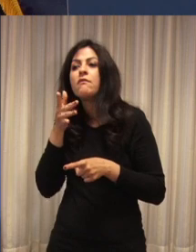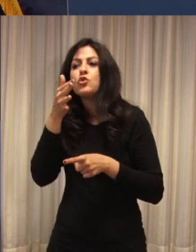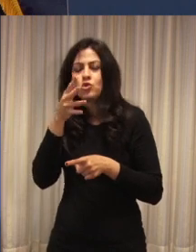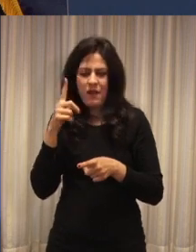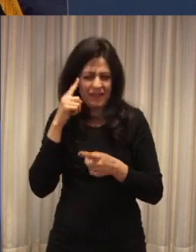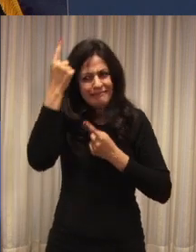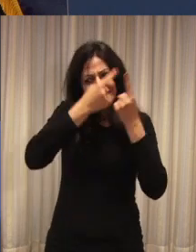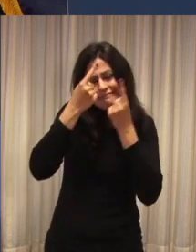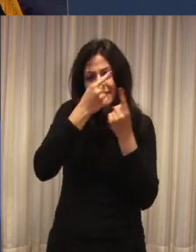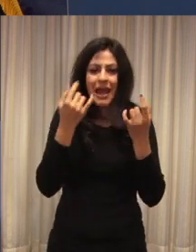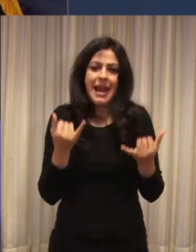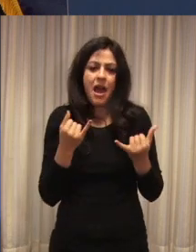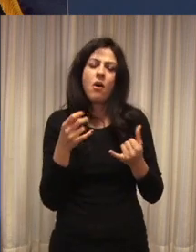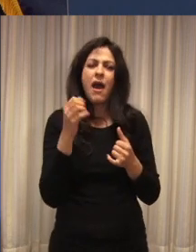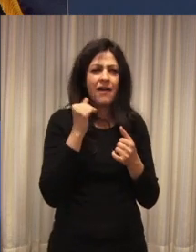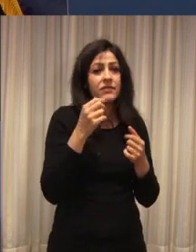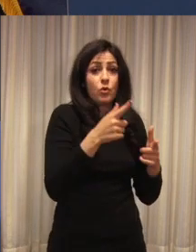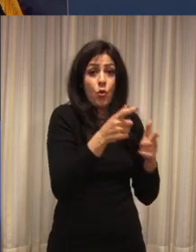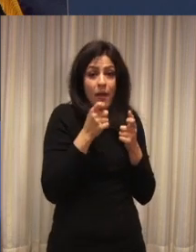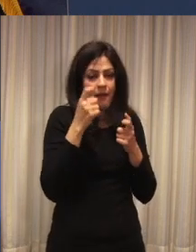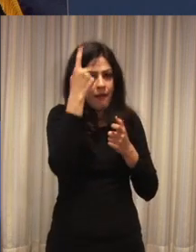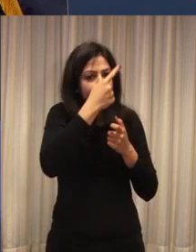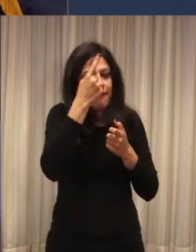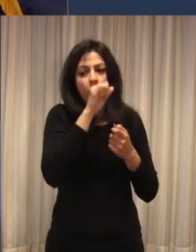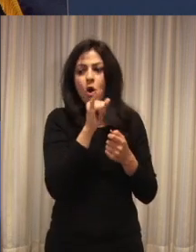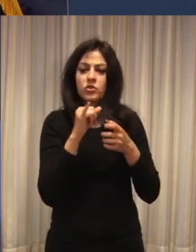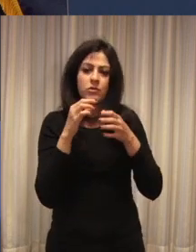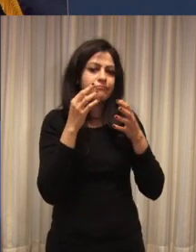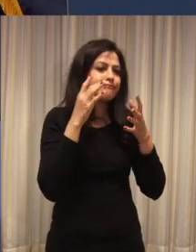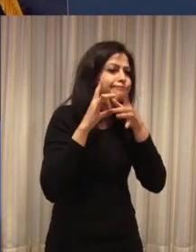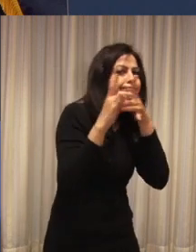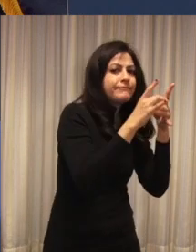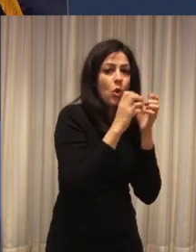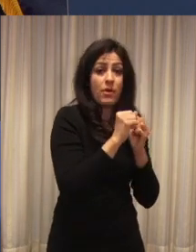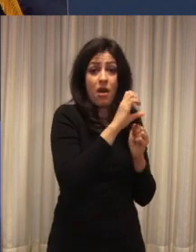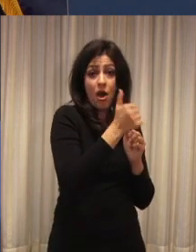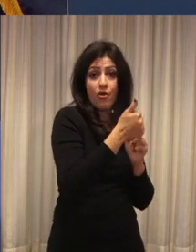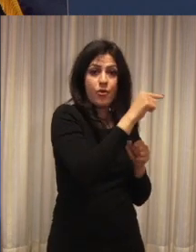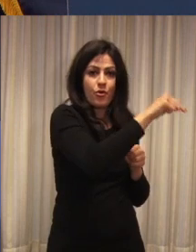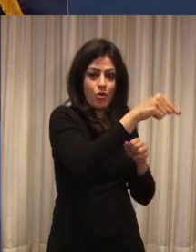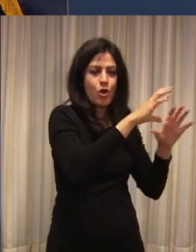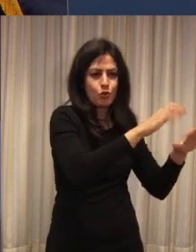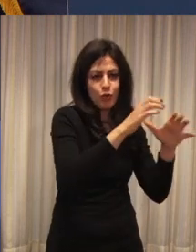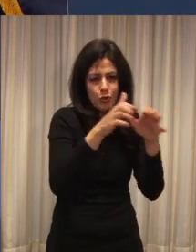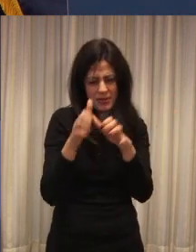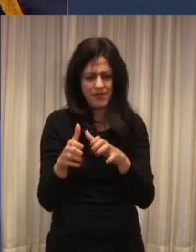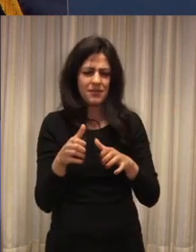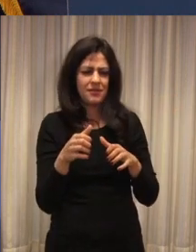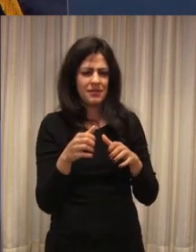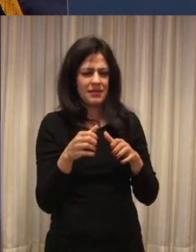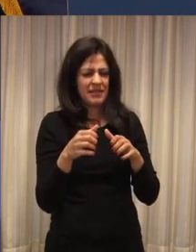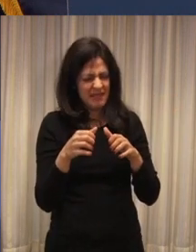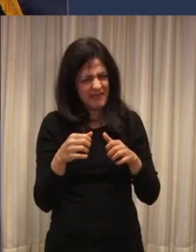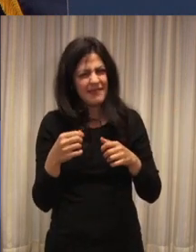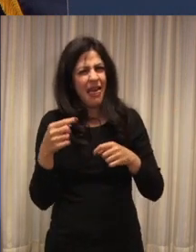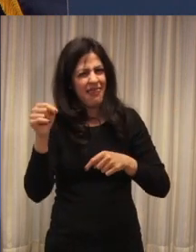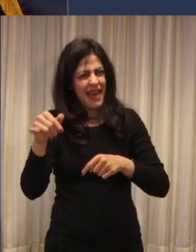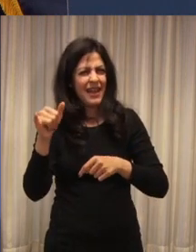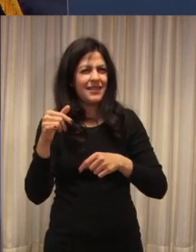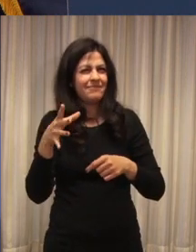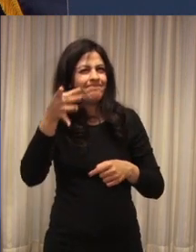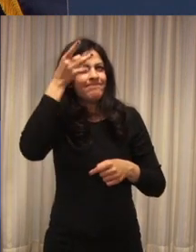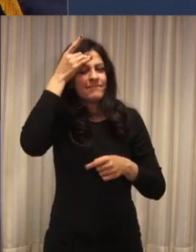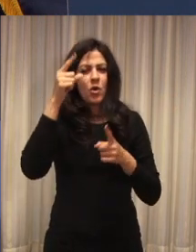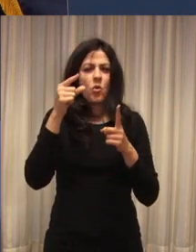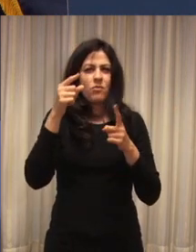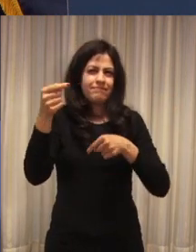need to do them collaboratively, and ultimately it all comes back to me to this idea of resilience. This is a theme